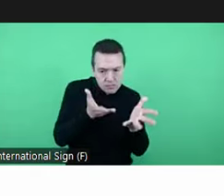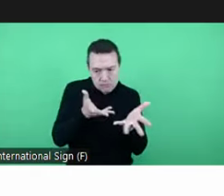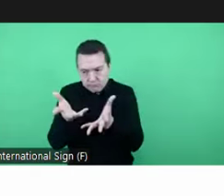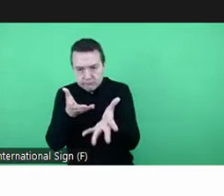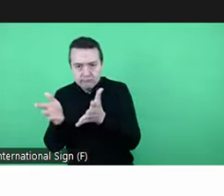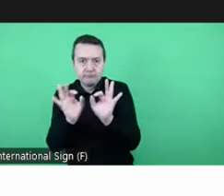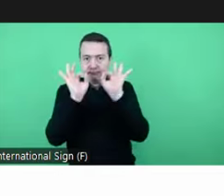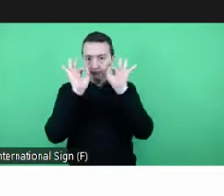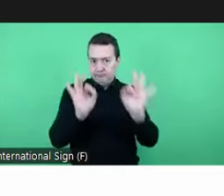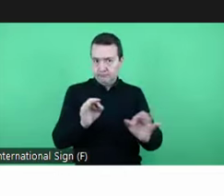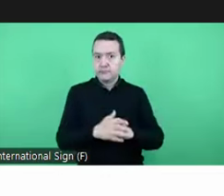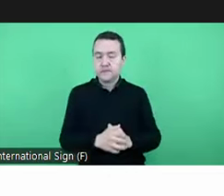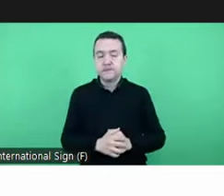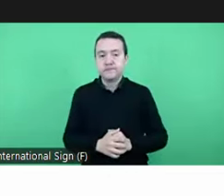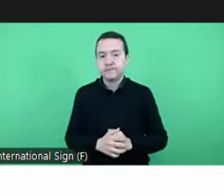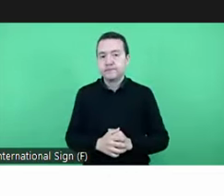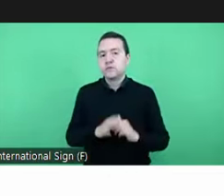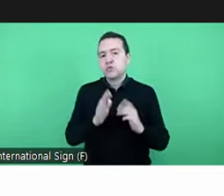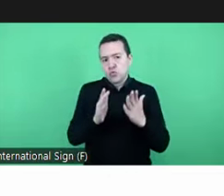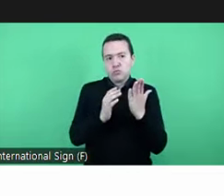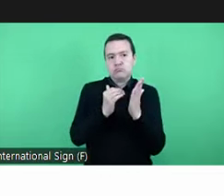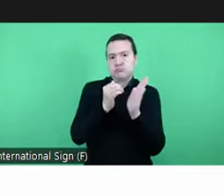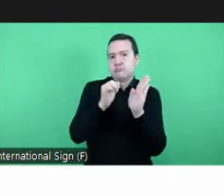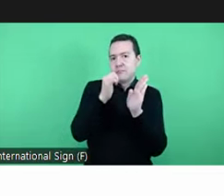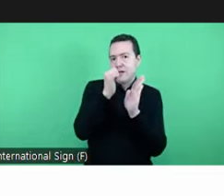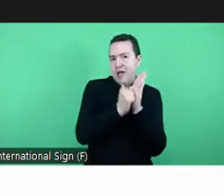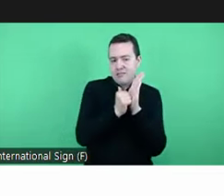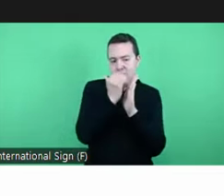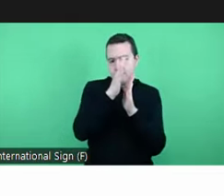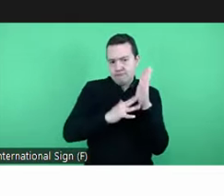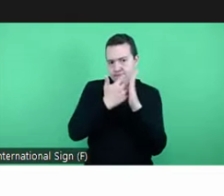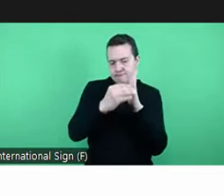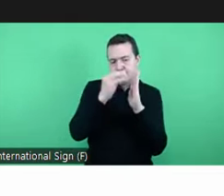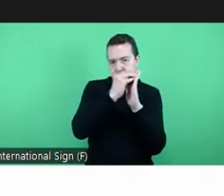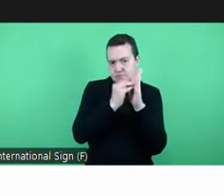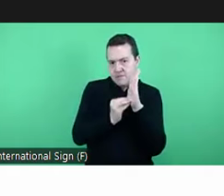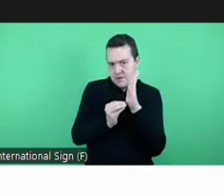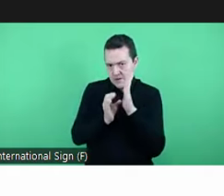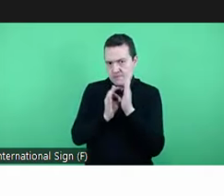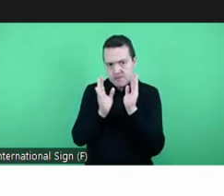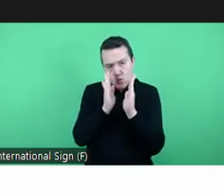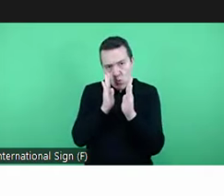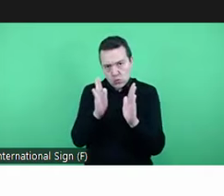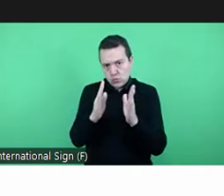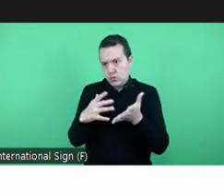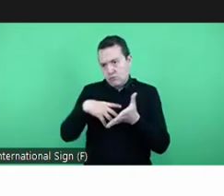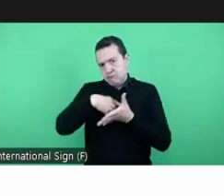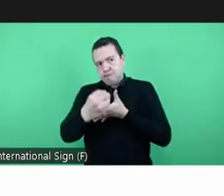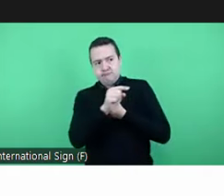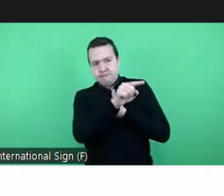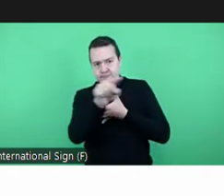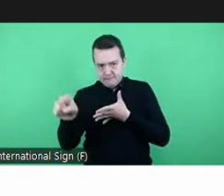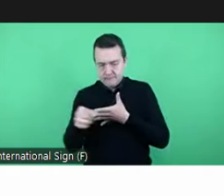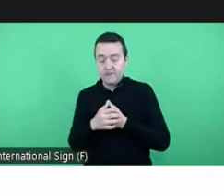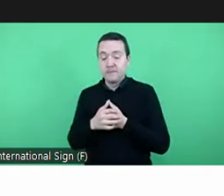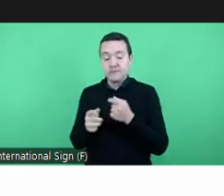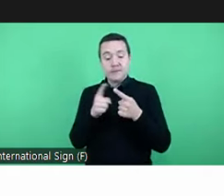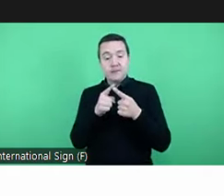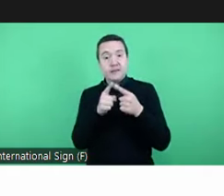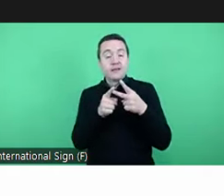advancing in external consultation agendas. A second challenge that is key is mental